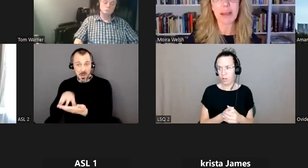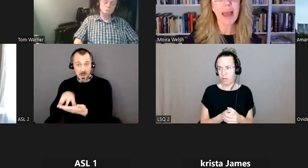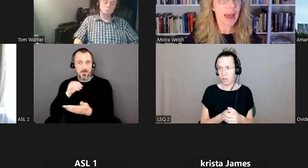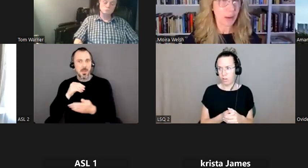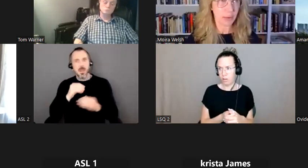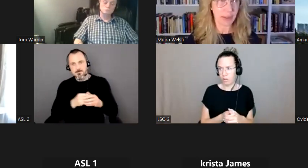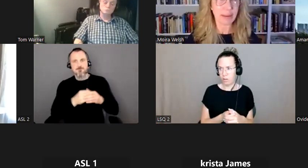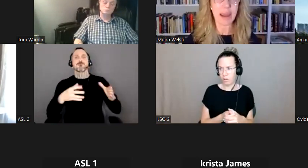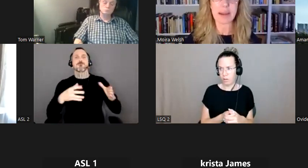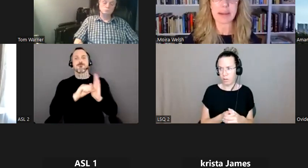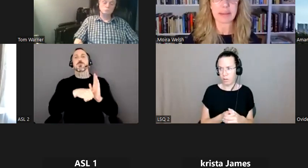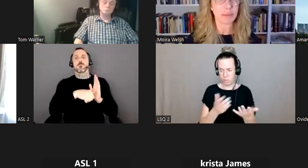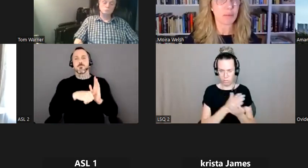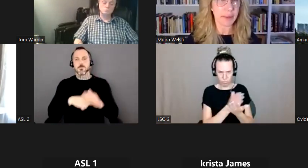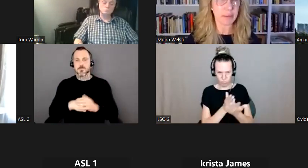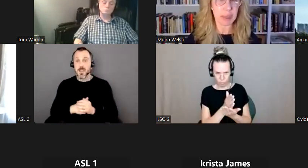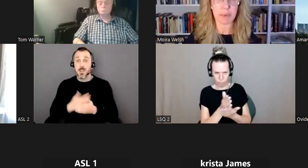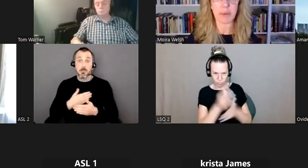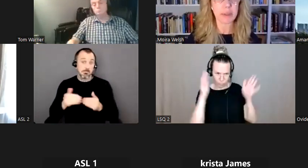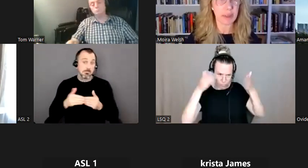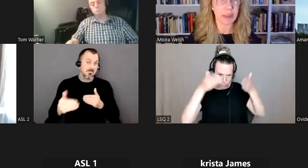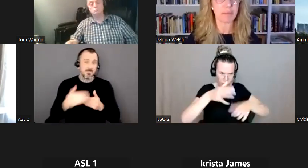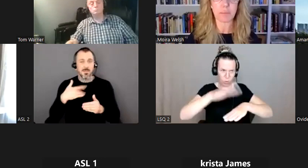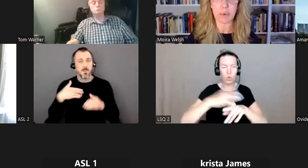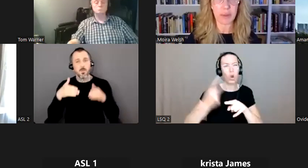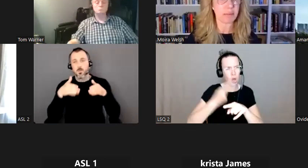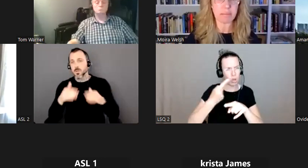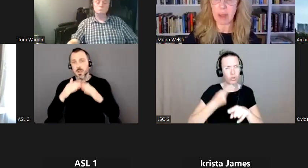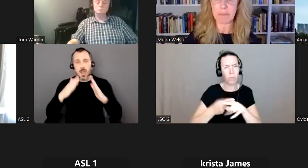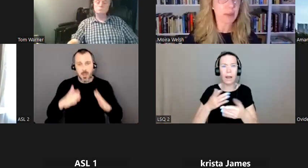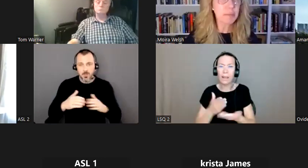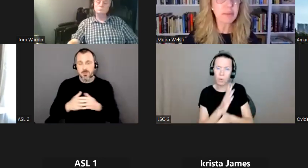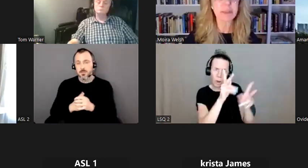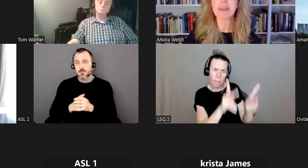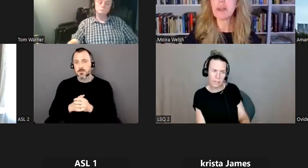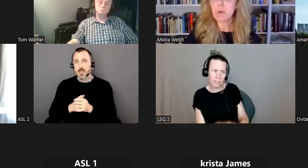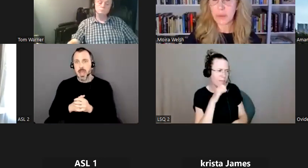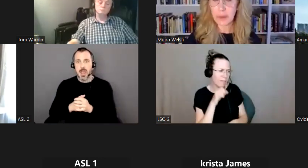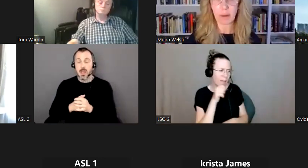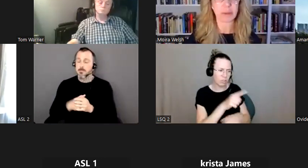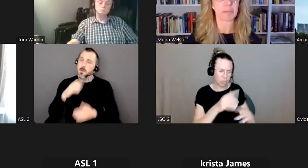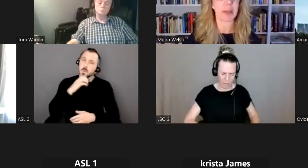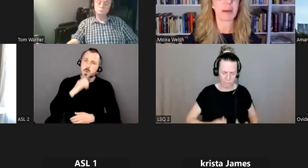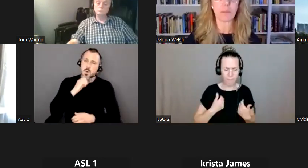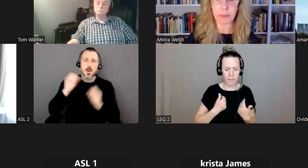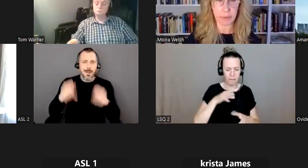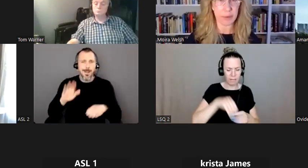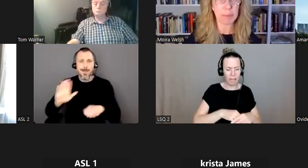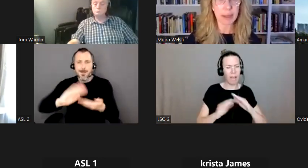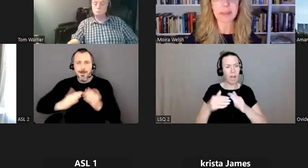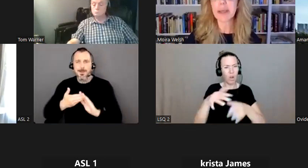on housing and the rights of people to live within the community, within long-term care,